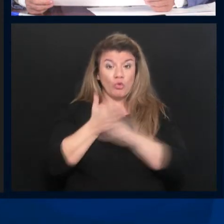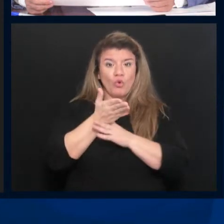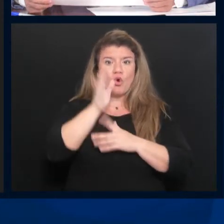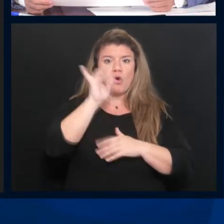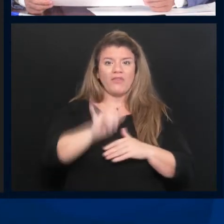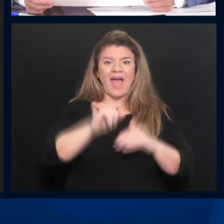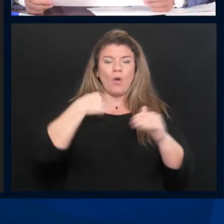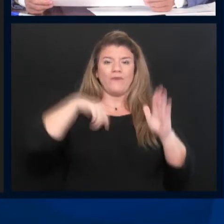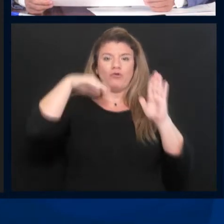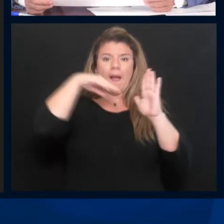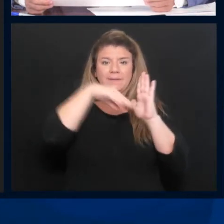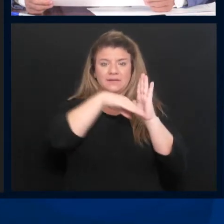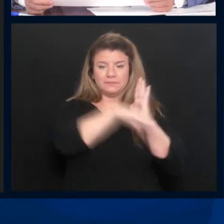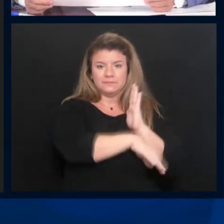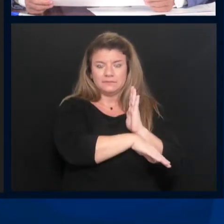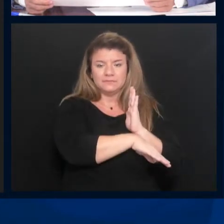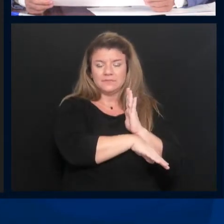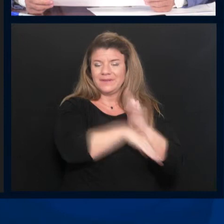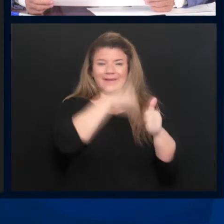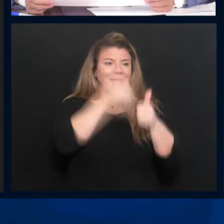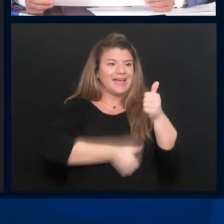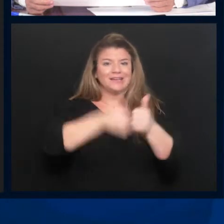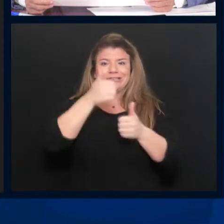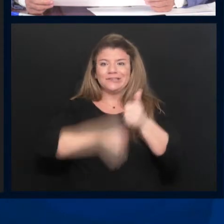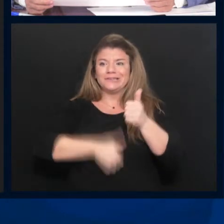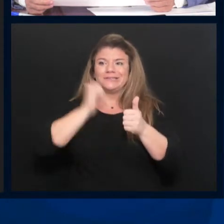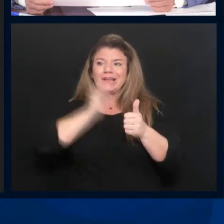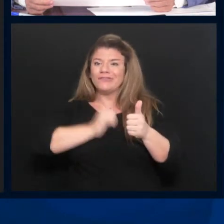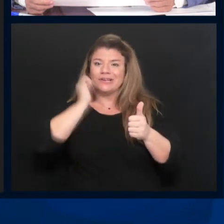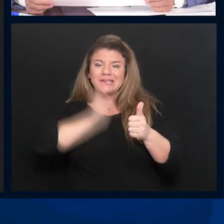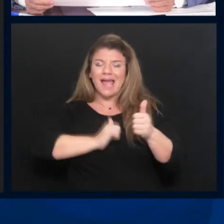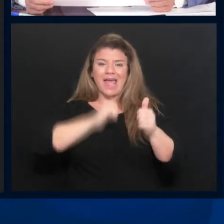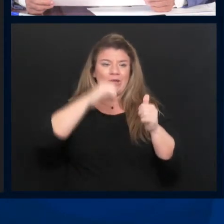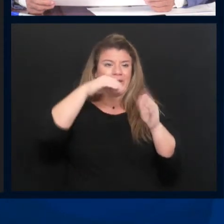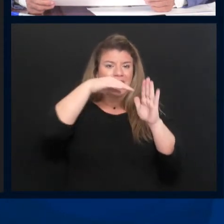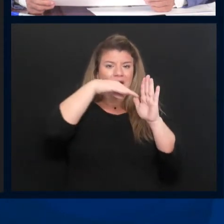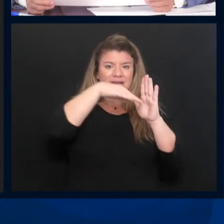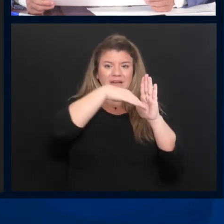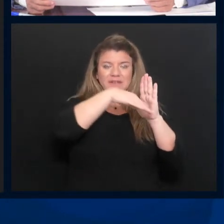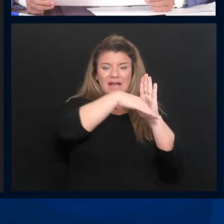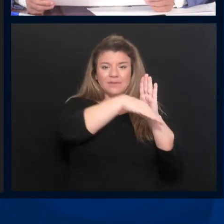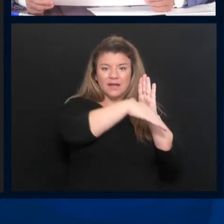we've dropped each and every day, how we've come down,